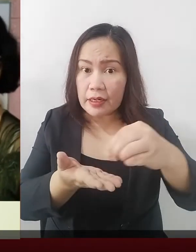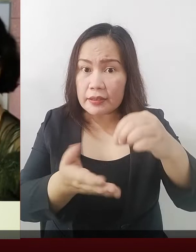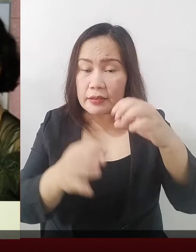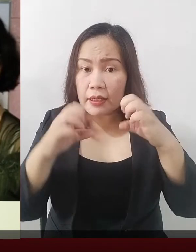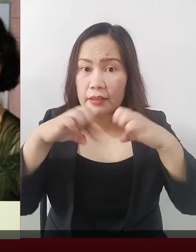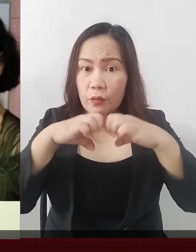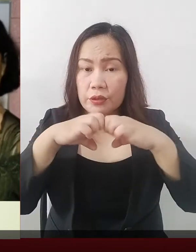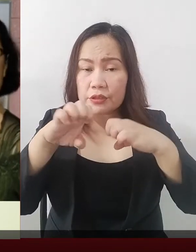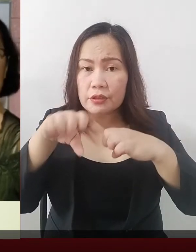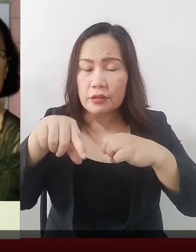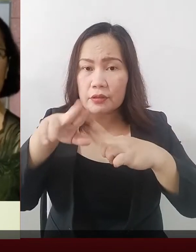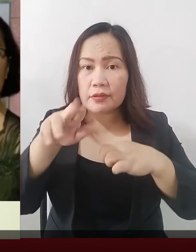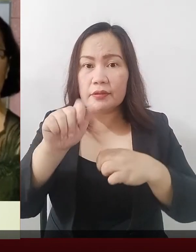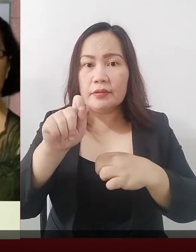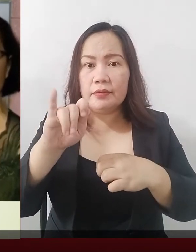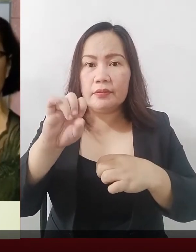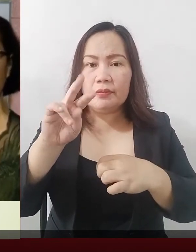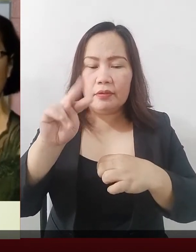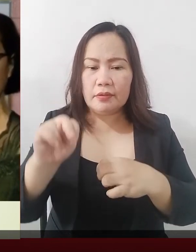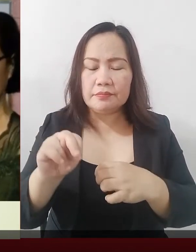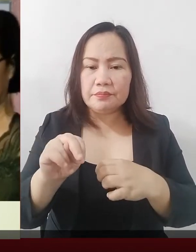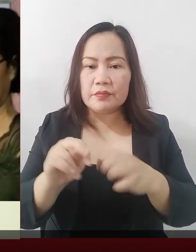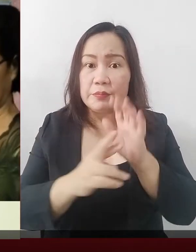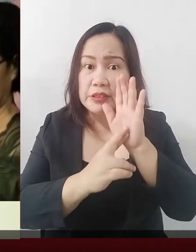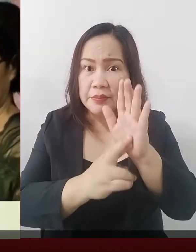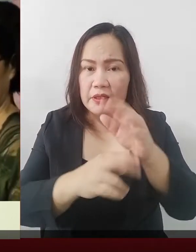the equation represented by the table.